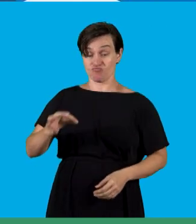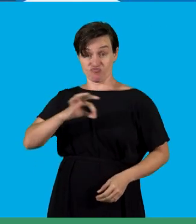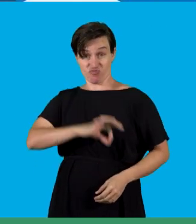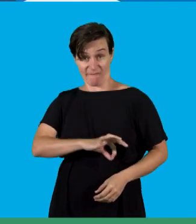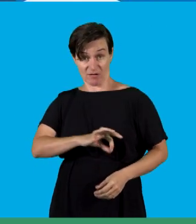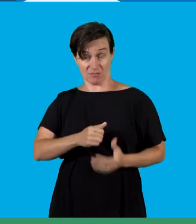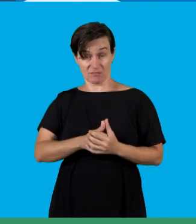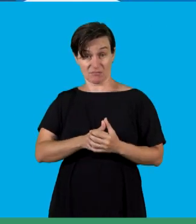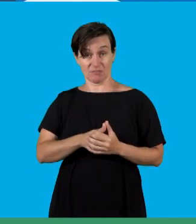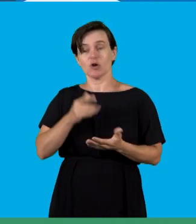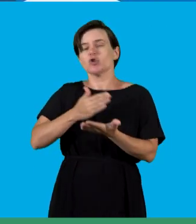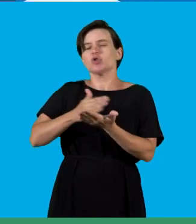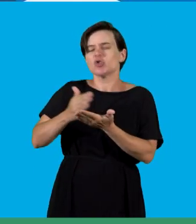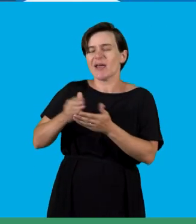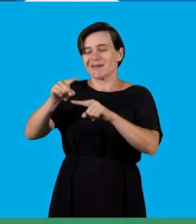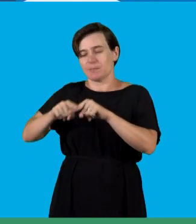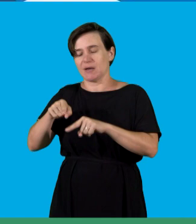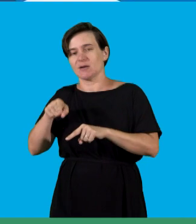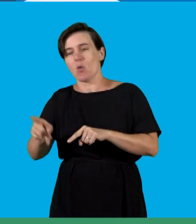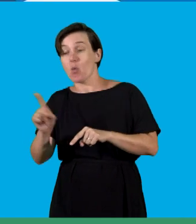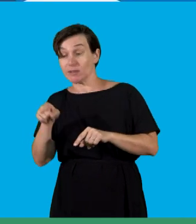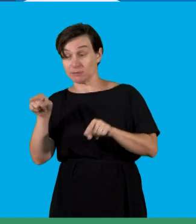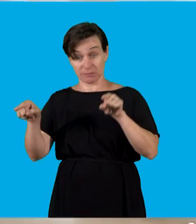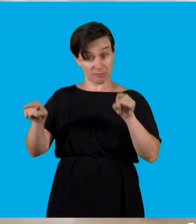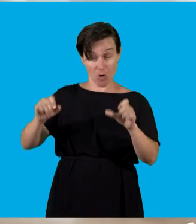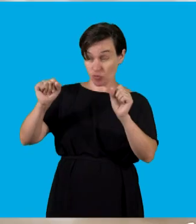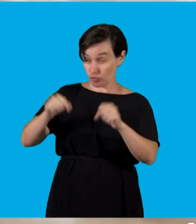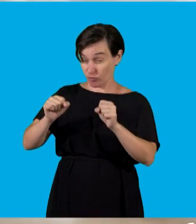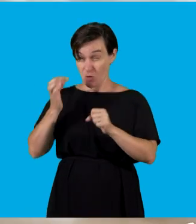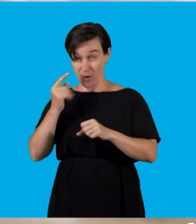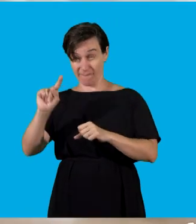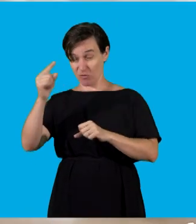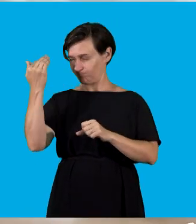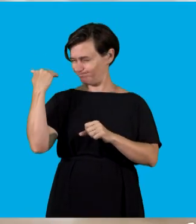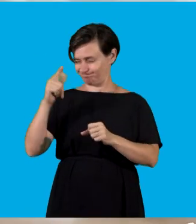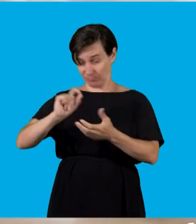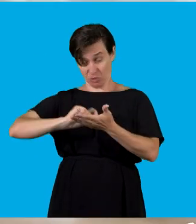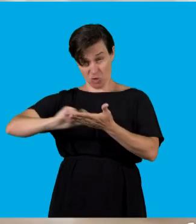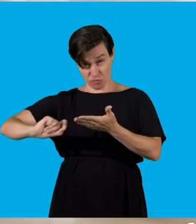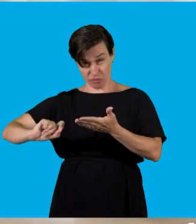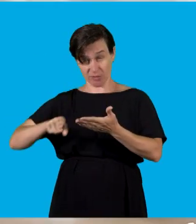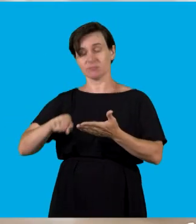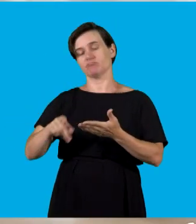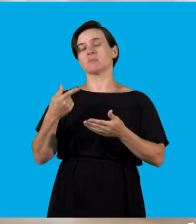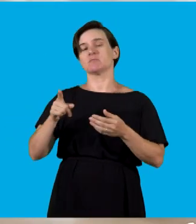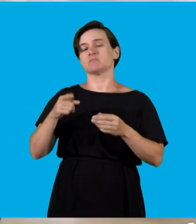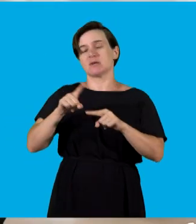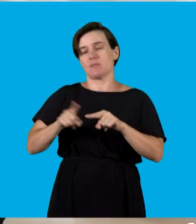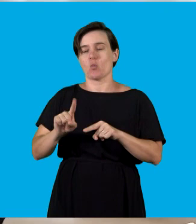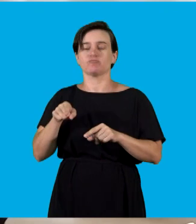of the partnership, they are shared according to what the partners have agreed when they initially started a